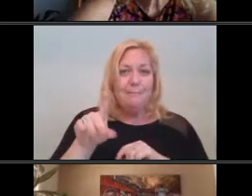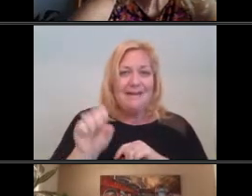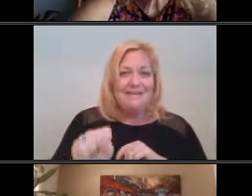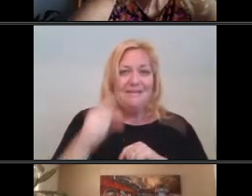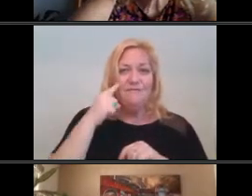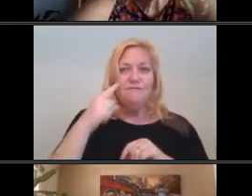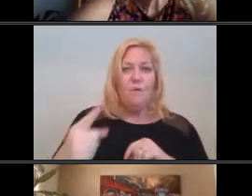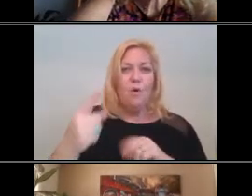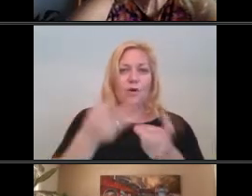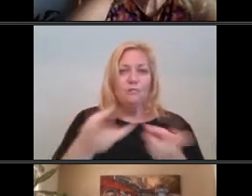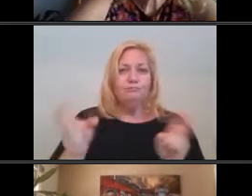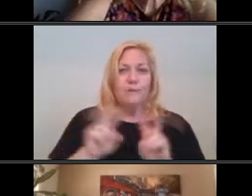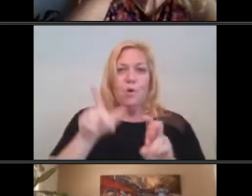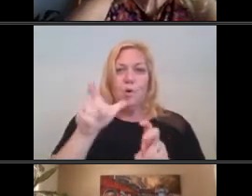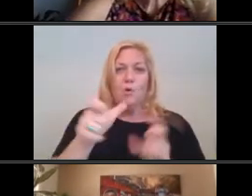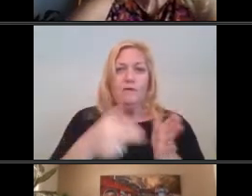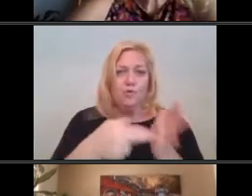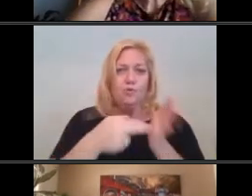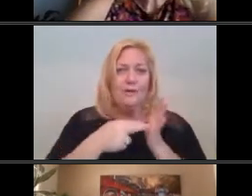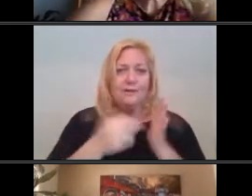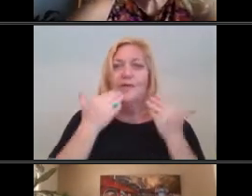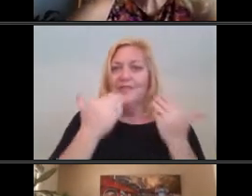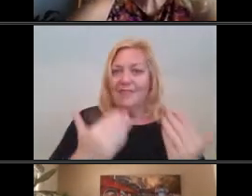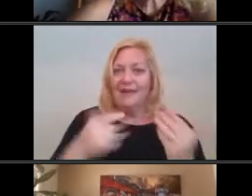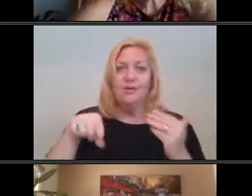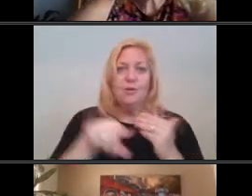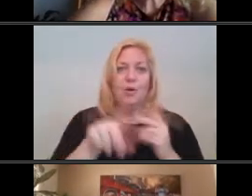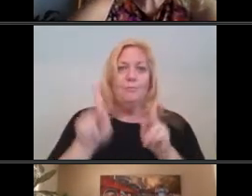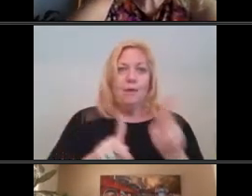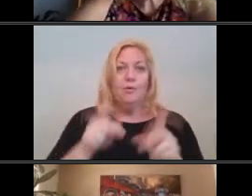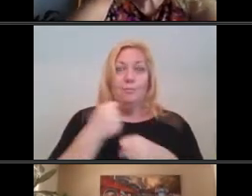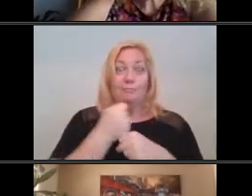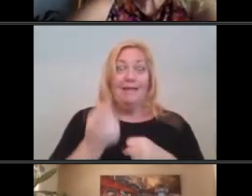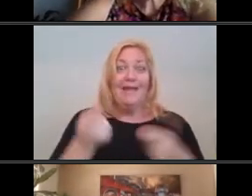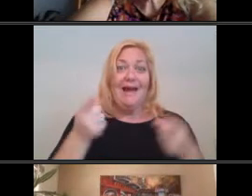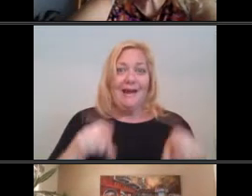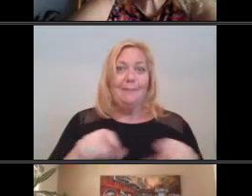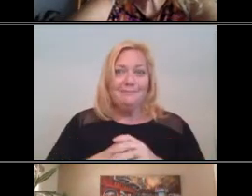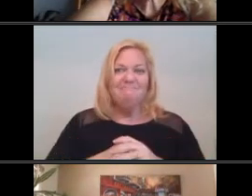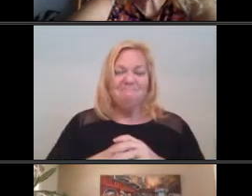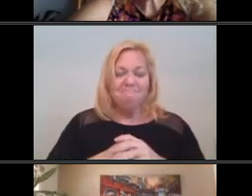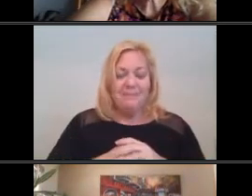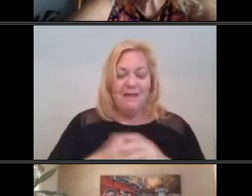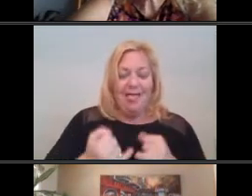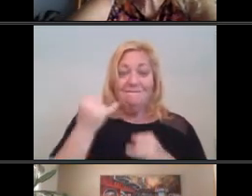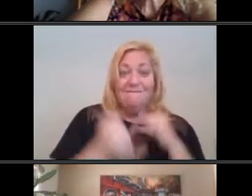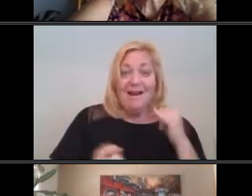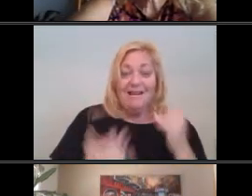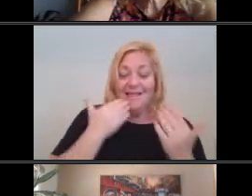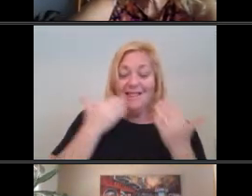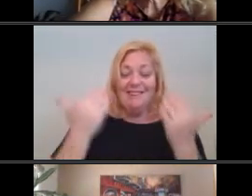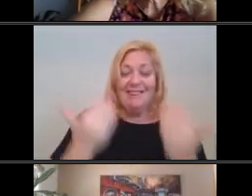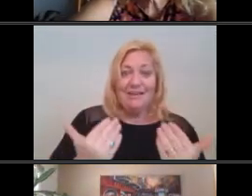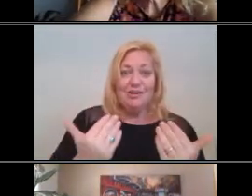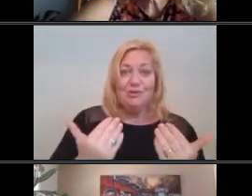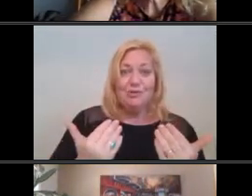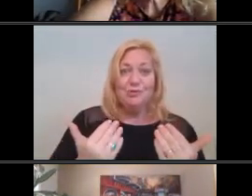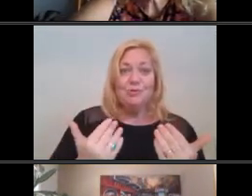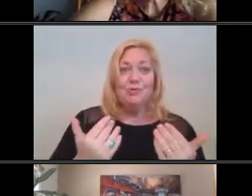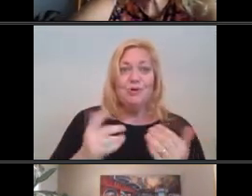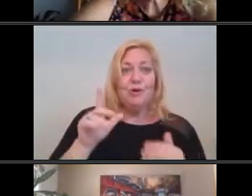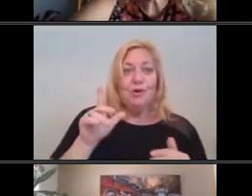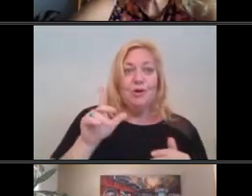have requested it. So thank you also to the folks who made that happen. And finally, thanks to Chair